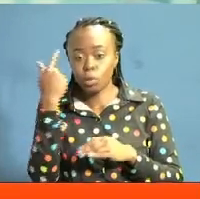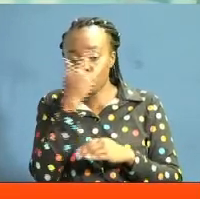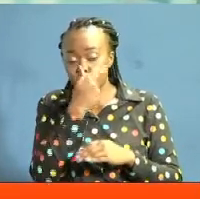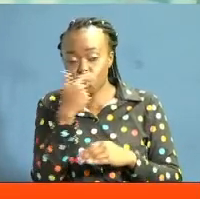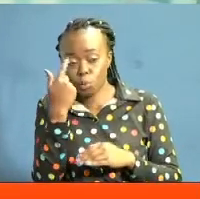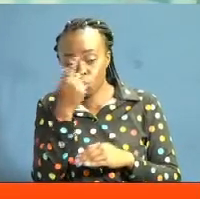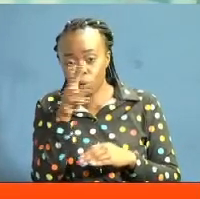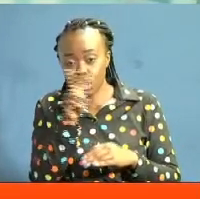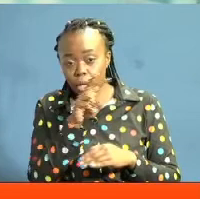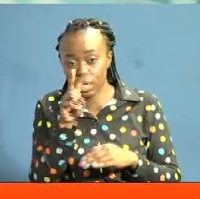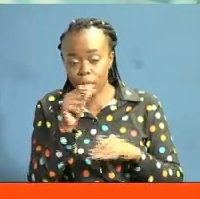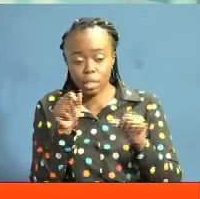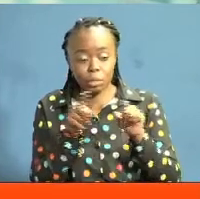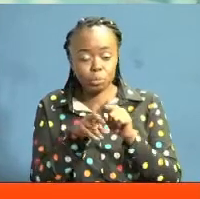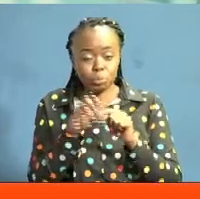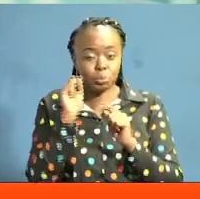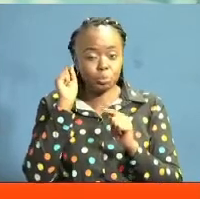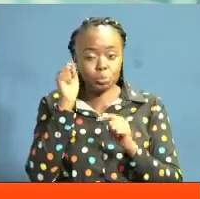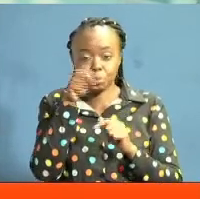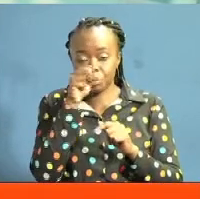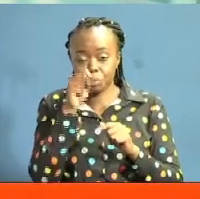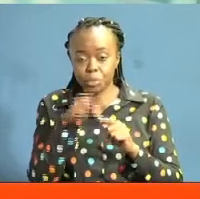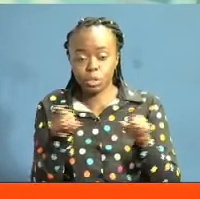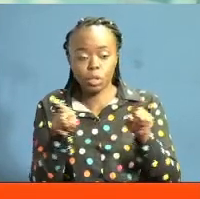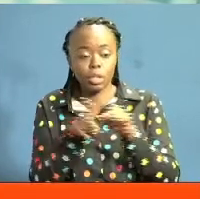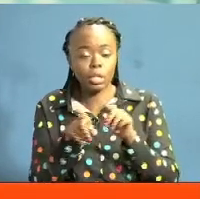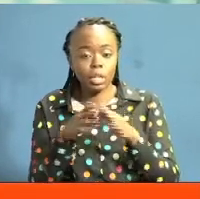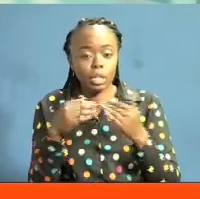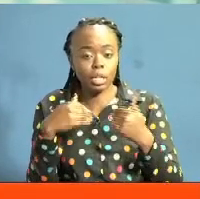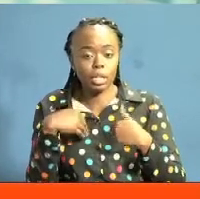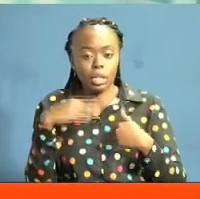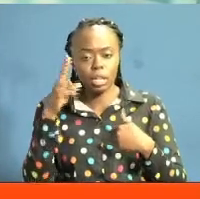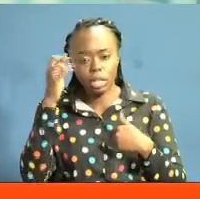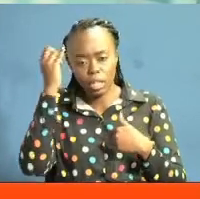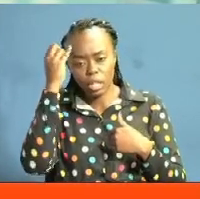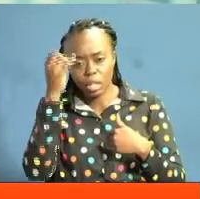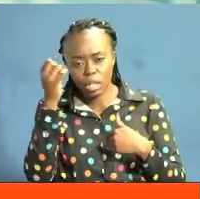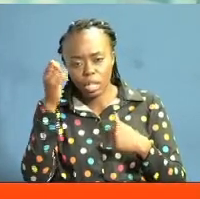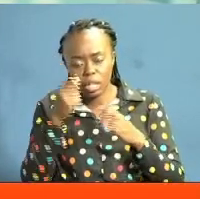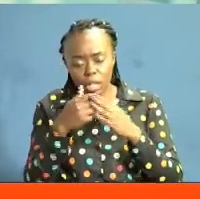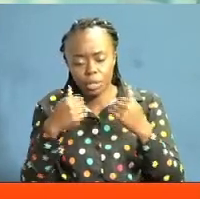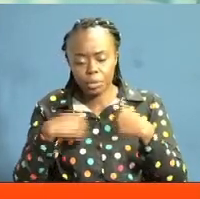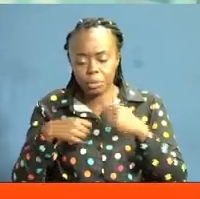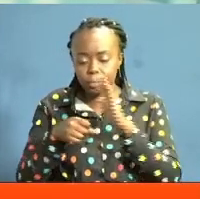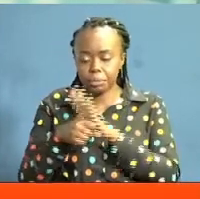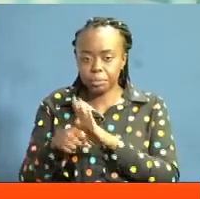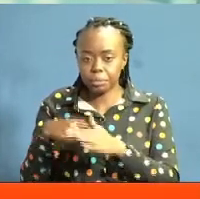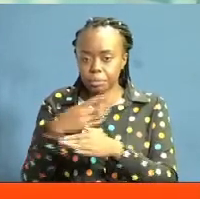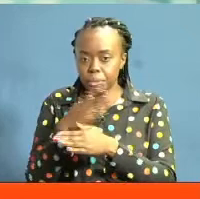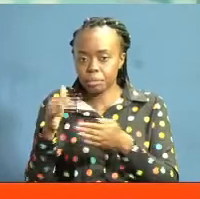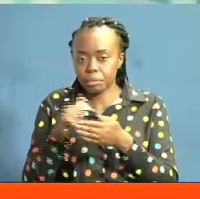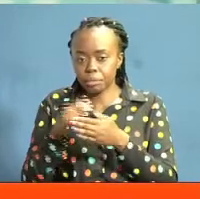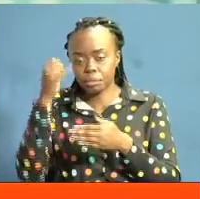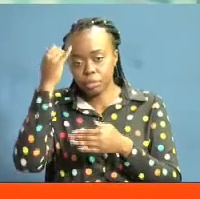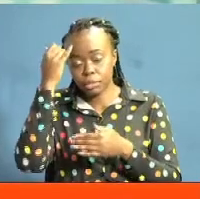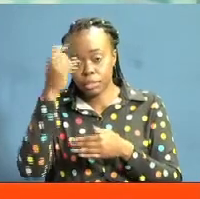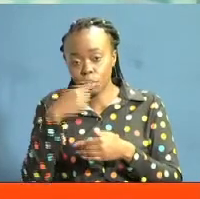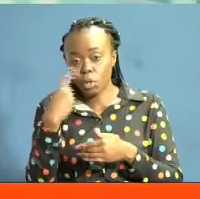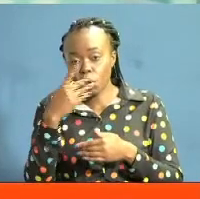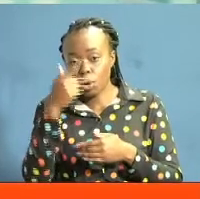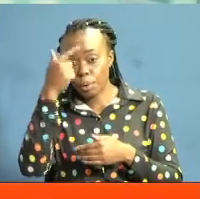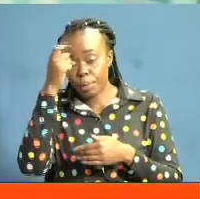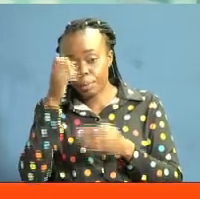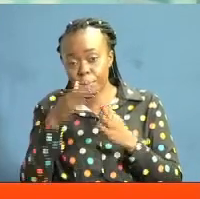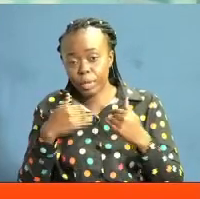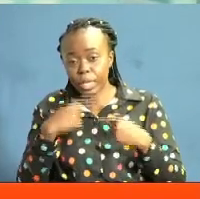are hearing. Mm-hmm. For teenagers, they could also be imagining that they have been rejected. They imagine just because mommy has